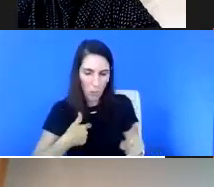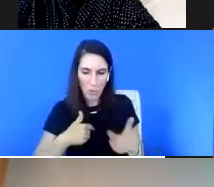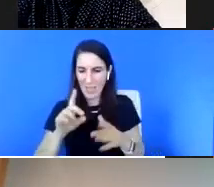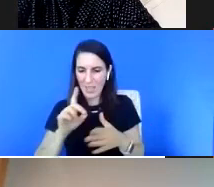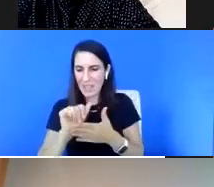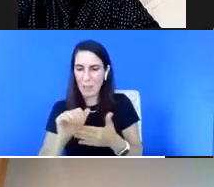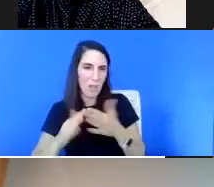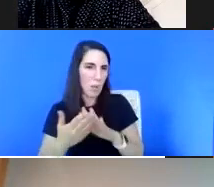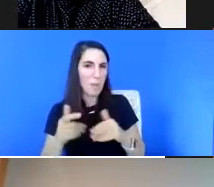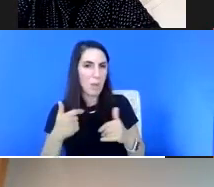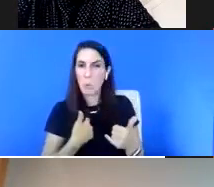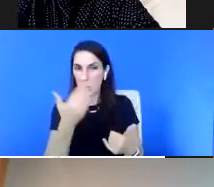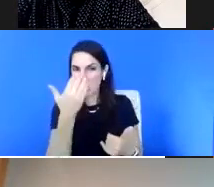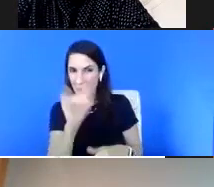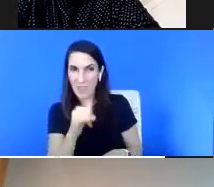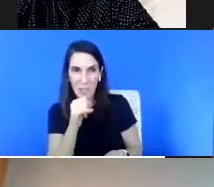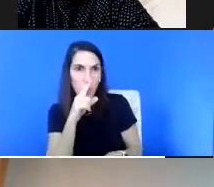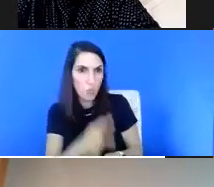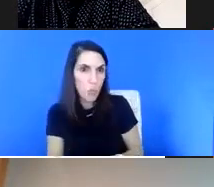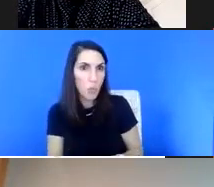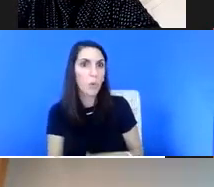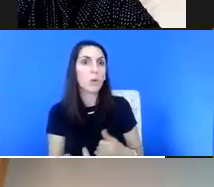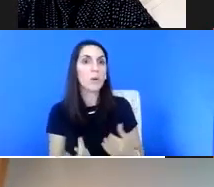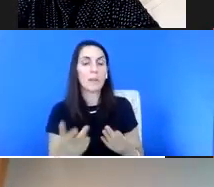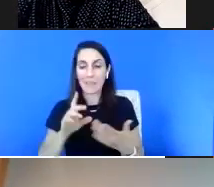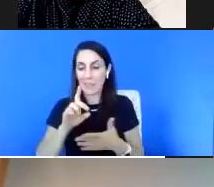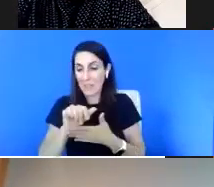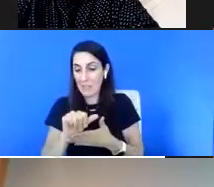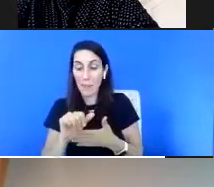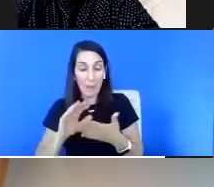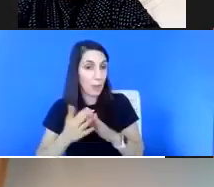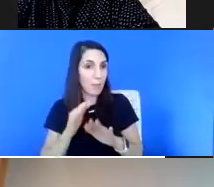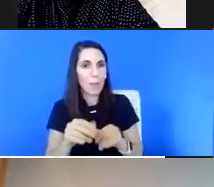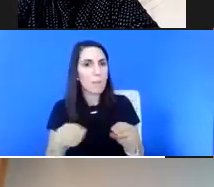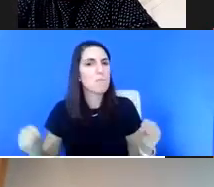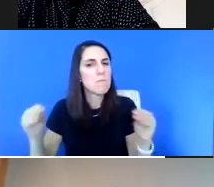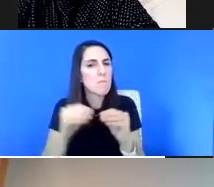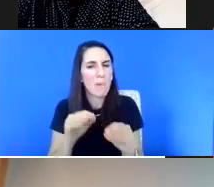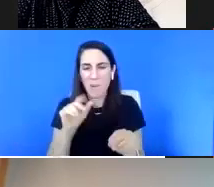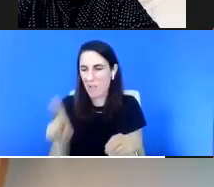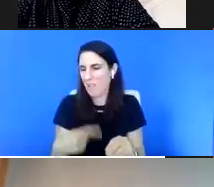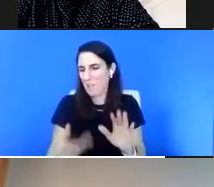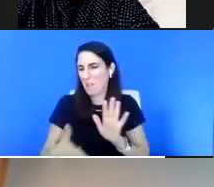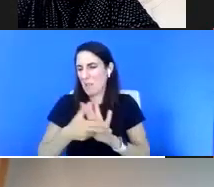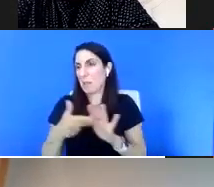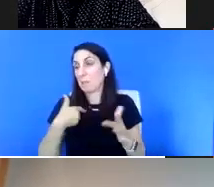that that is not true, that the disability community is beyond that, that the disability community